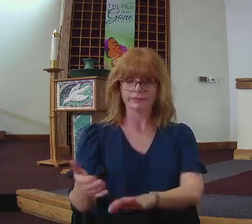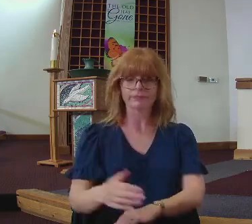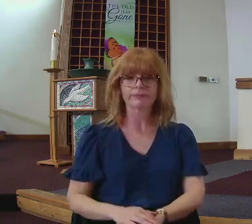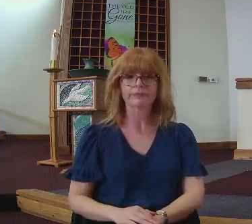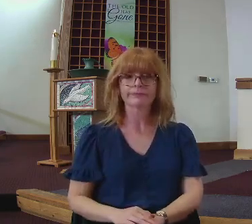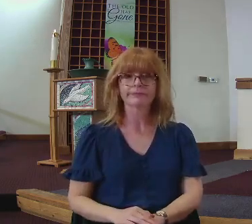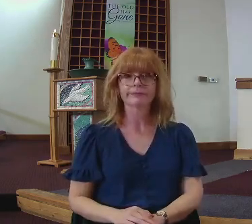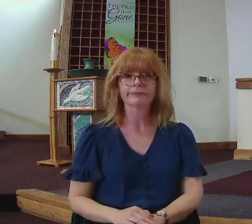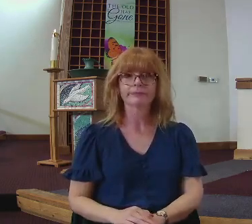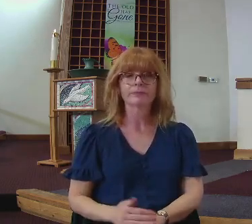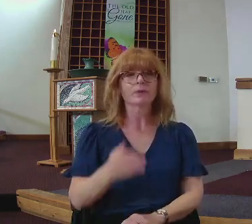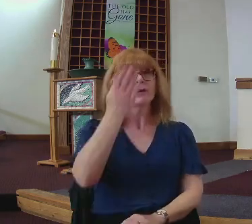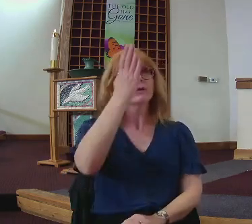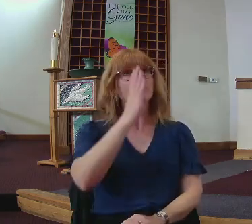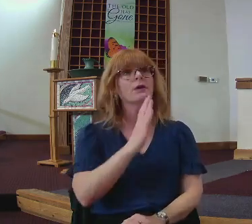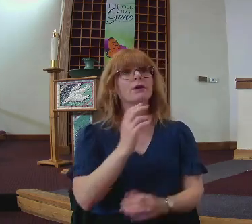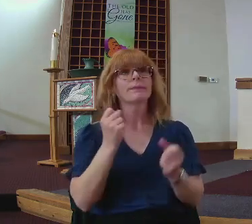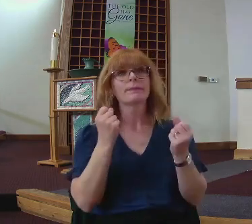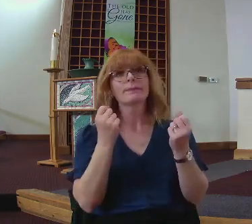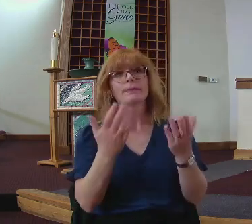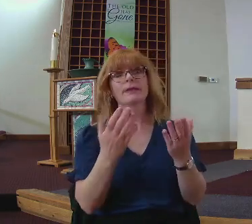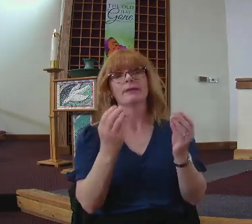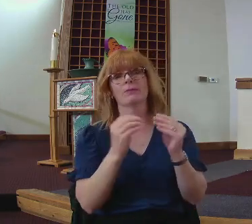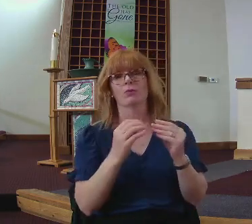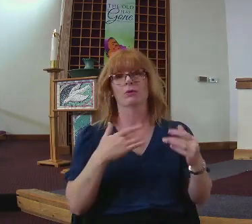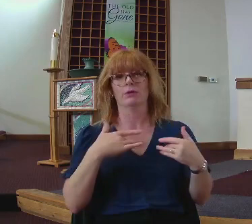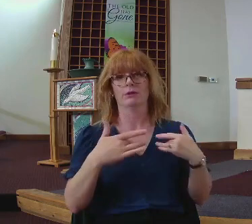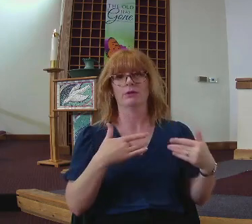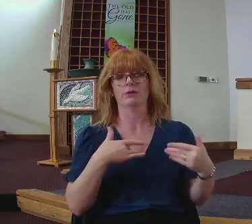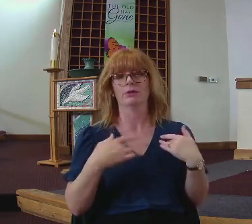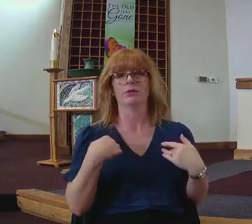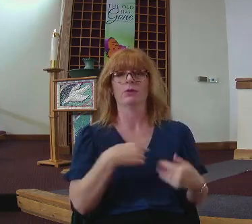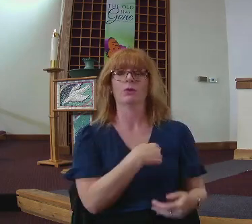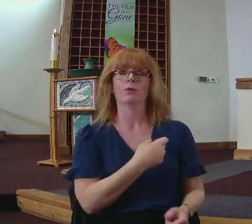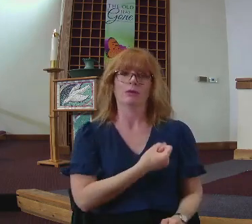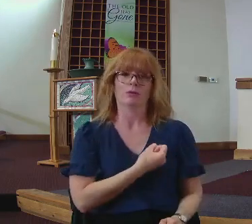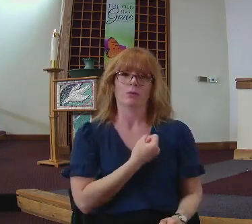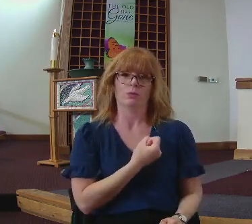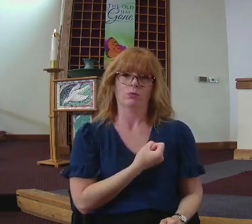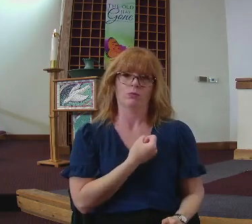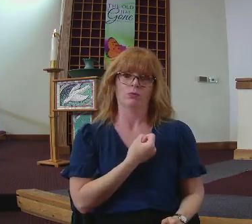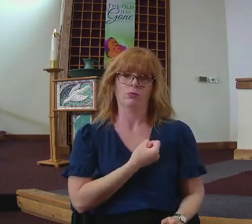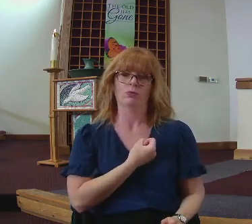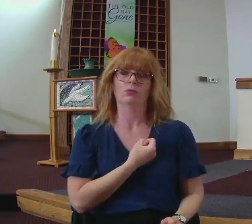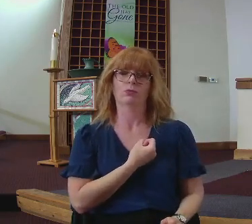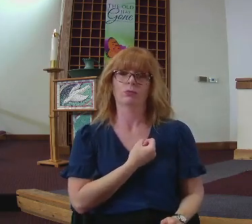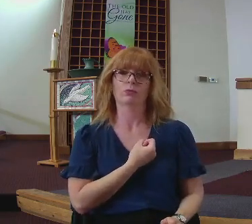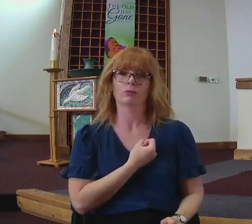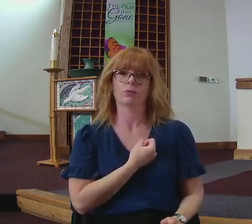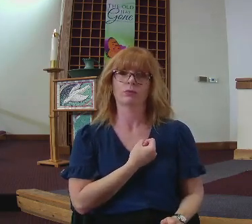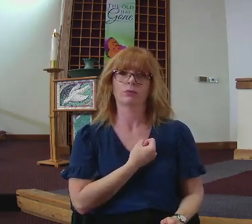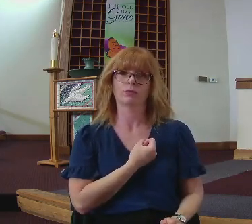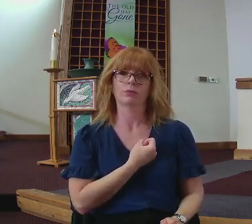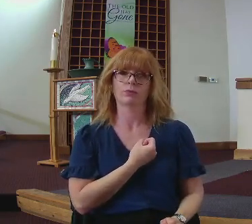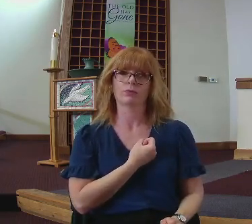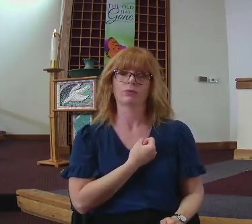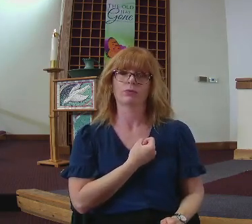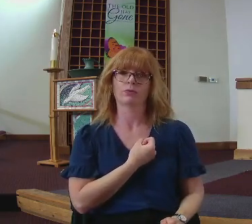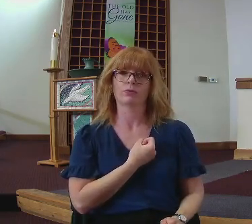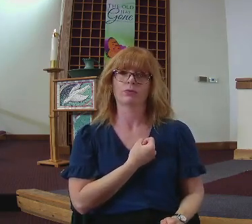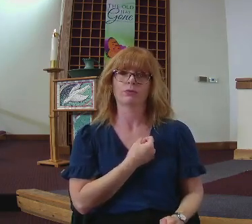Oh God, there are many more concerns that we keep on our hearts that aren't named aloud.